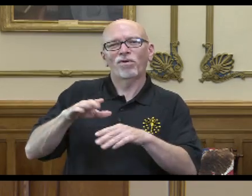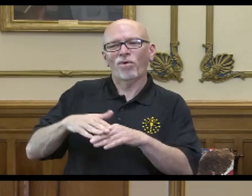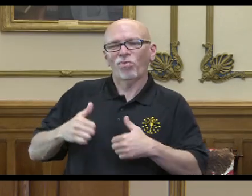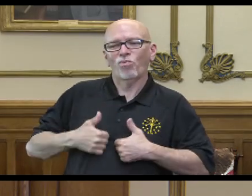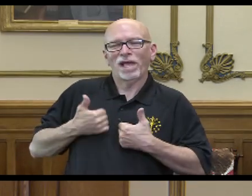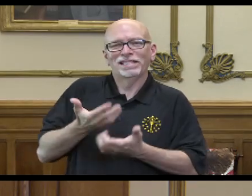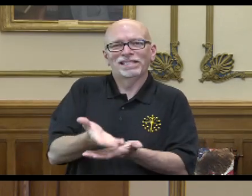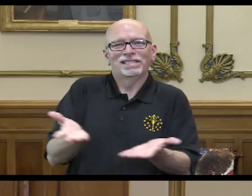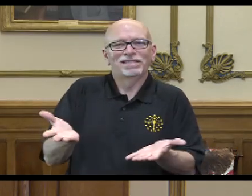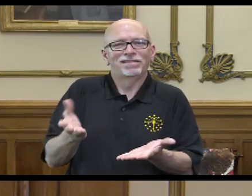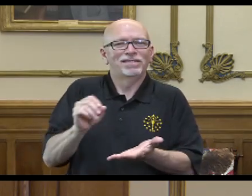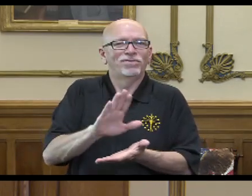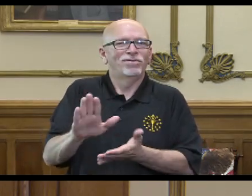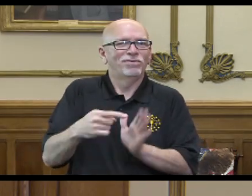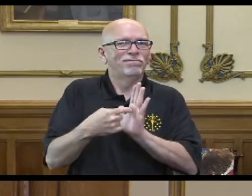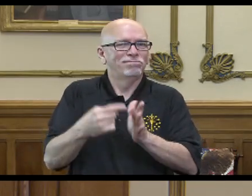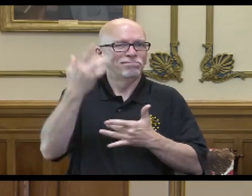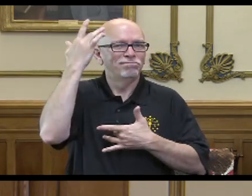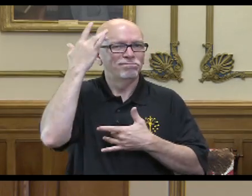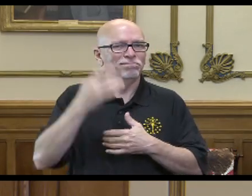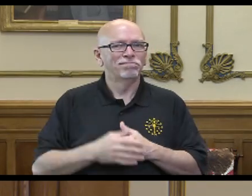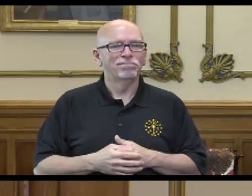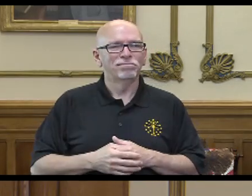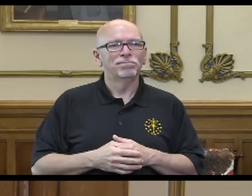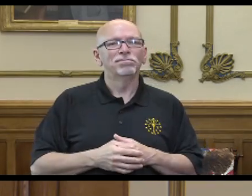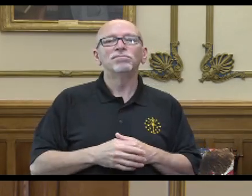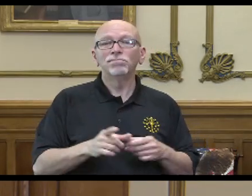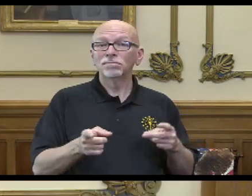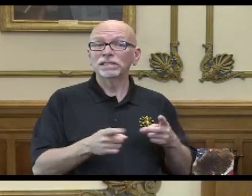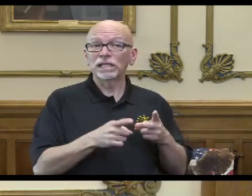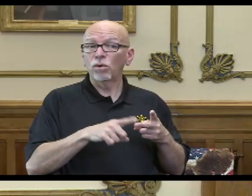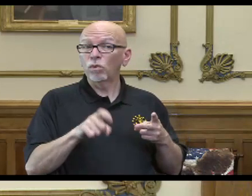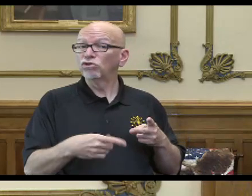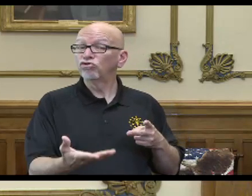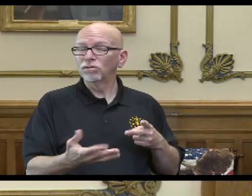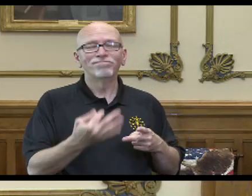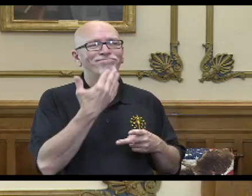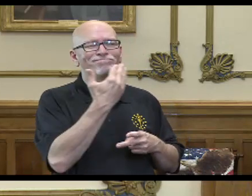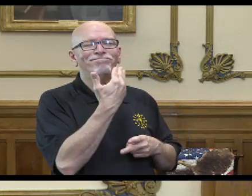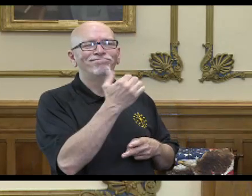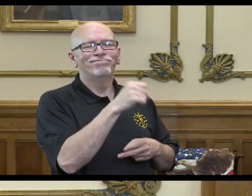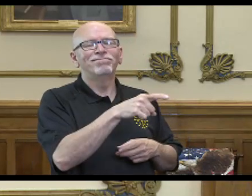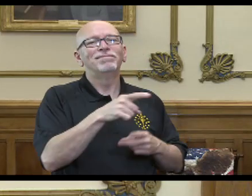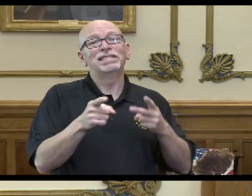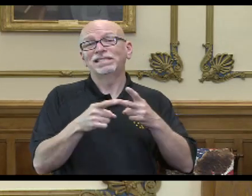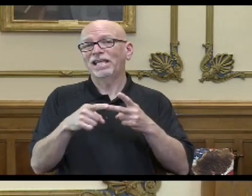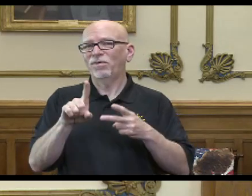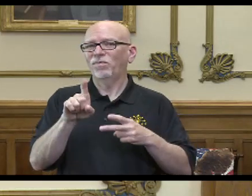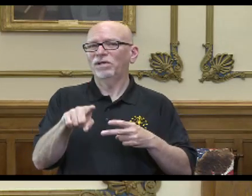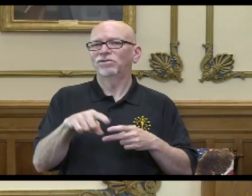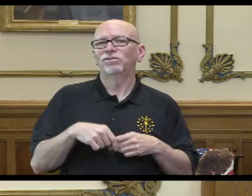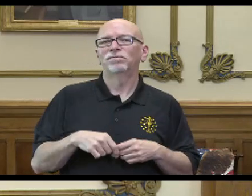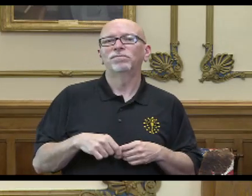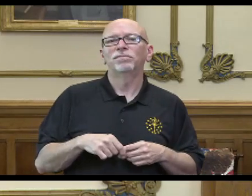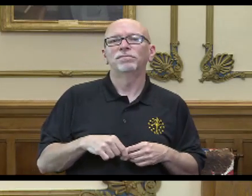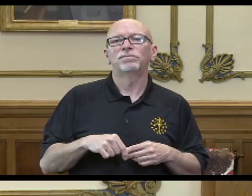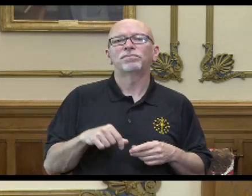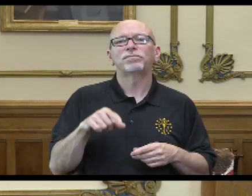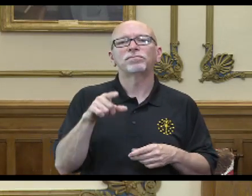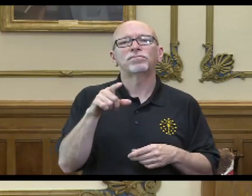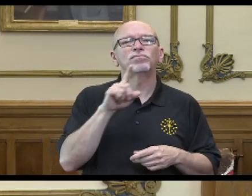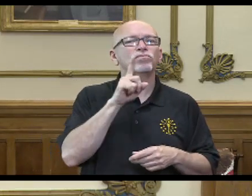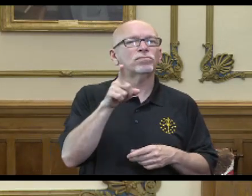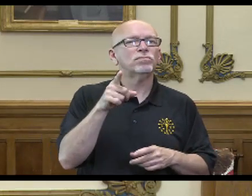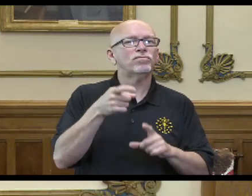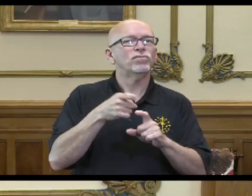residents in the facility and their symptoms. Second question. Thank you. Yes, my second question actually